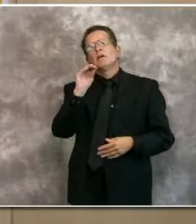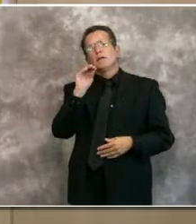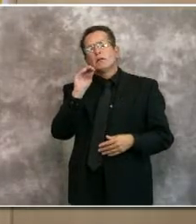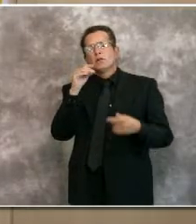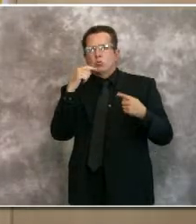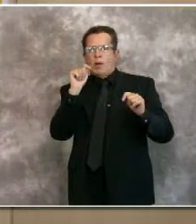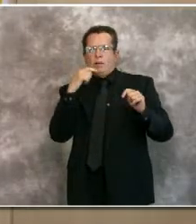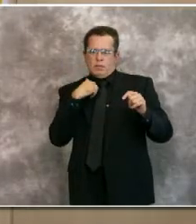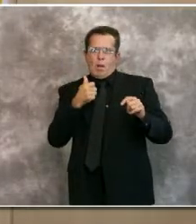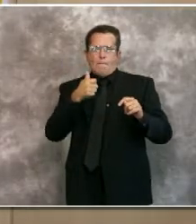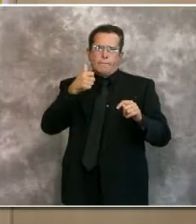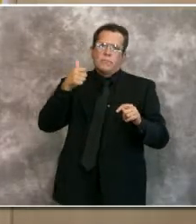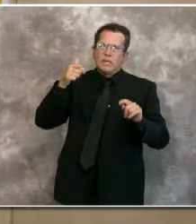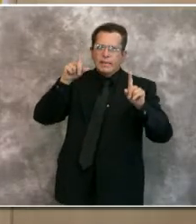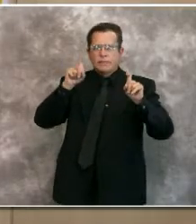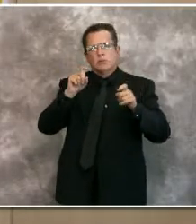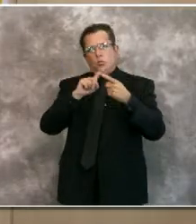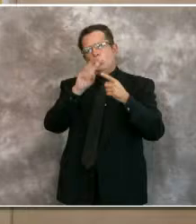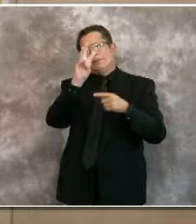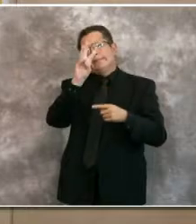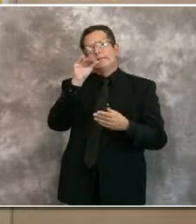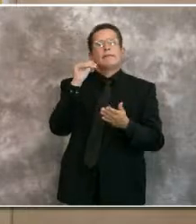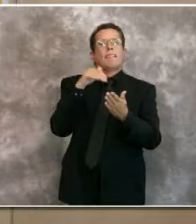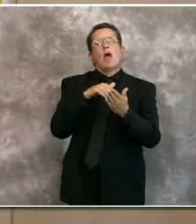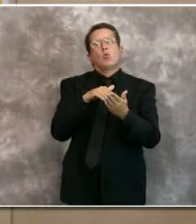closer to the almost